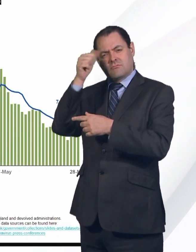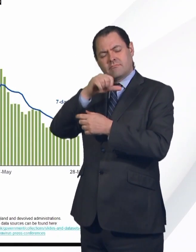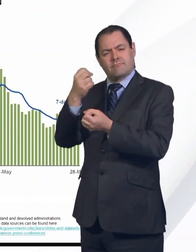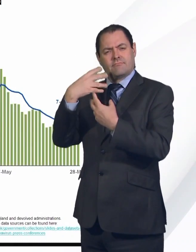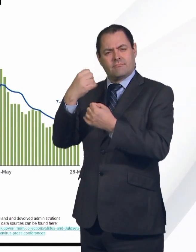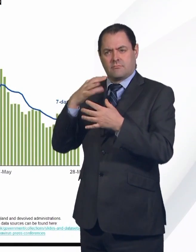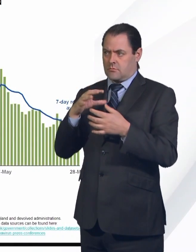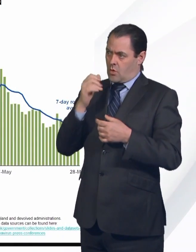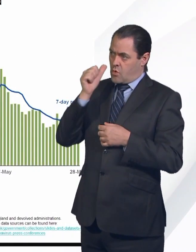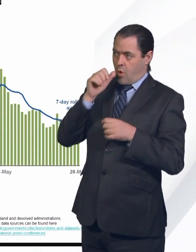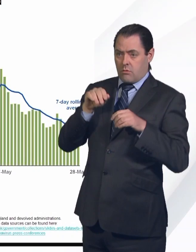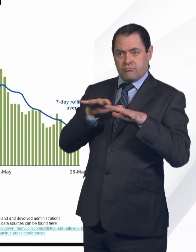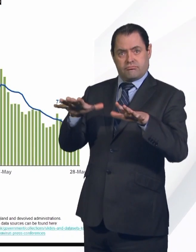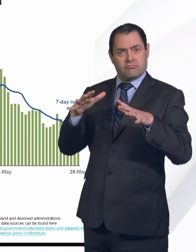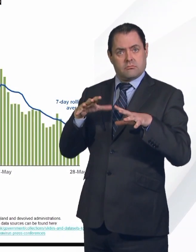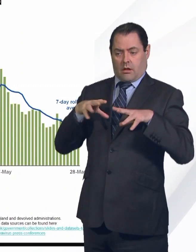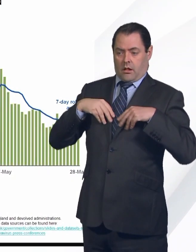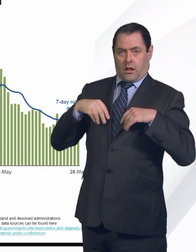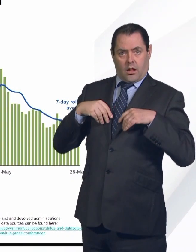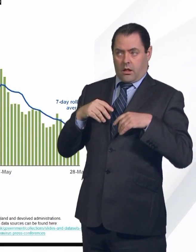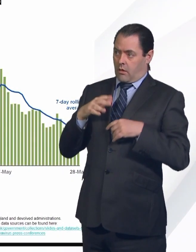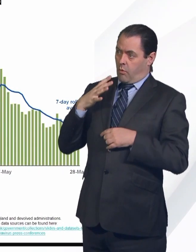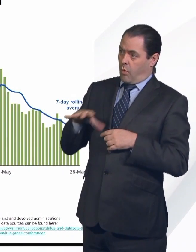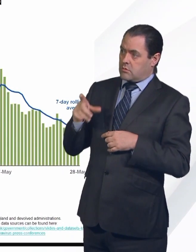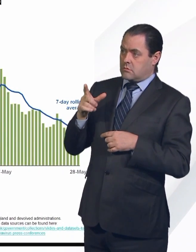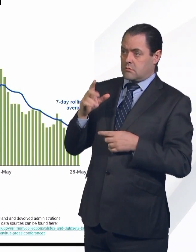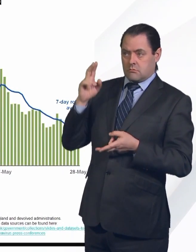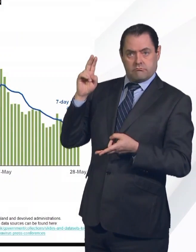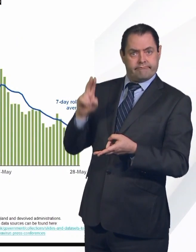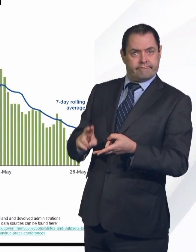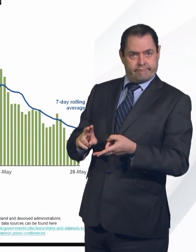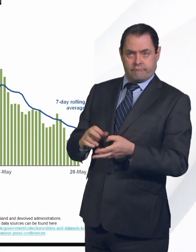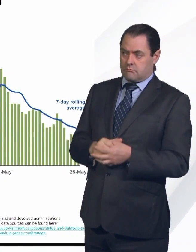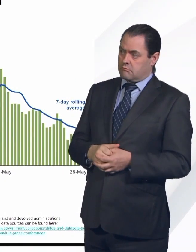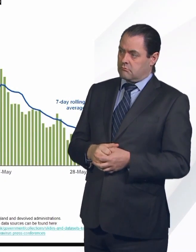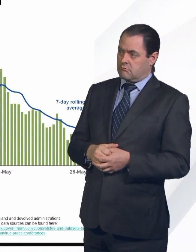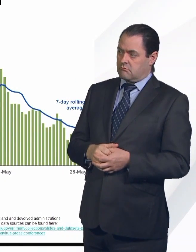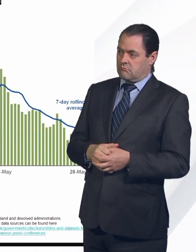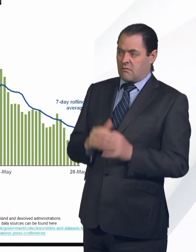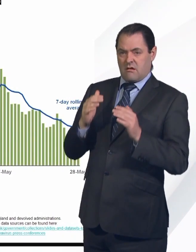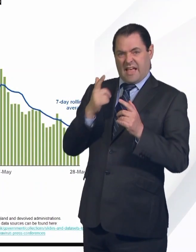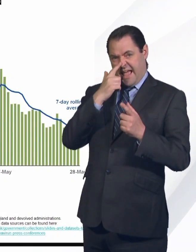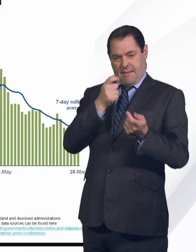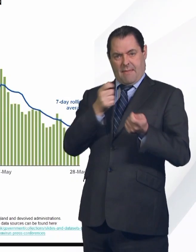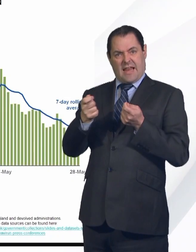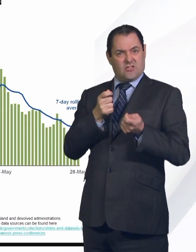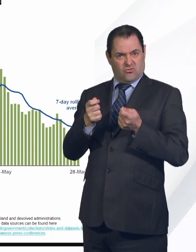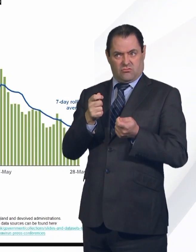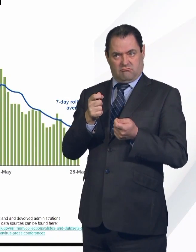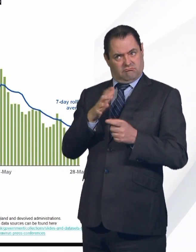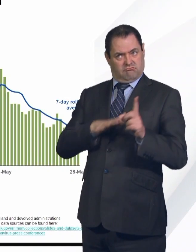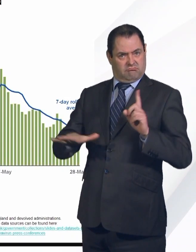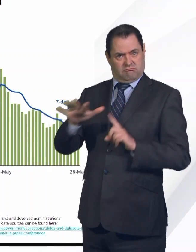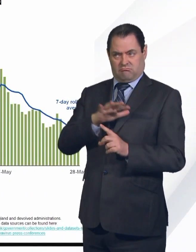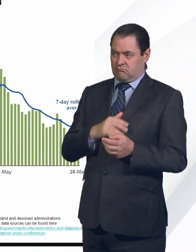infection, the number of people catching COVID, is decreasing to manageable levels across the board. And